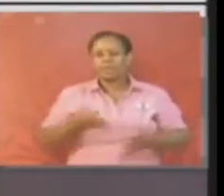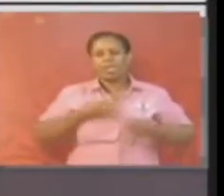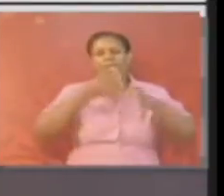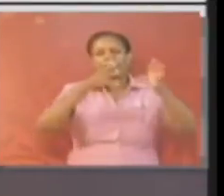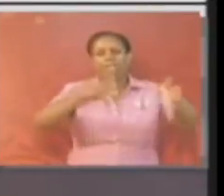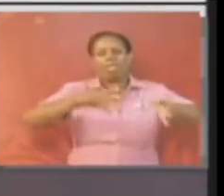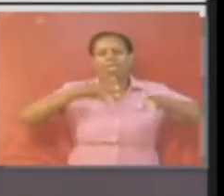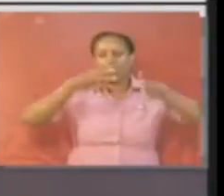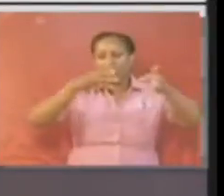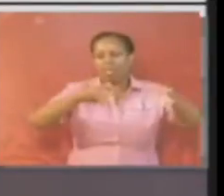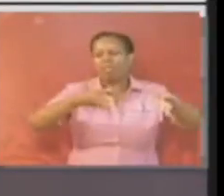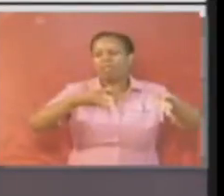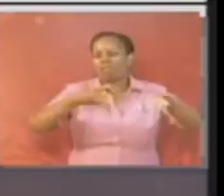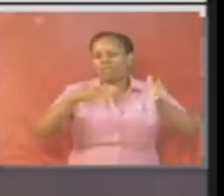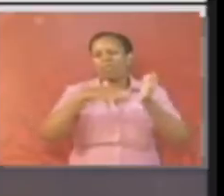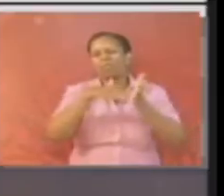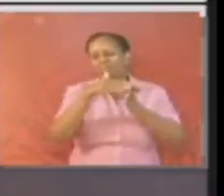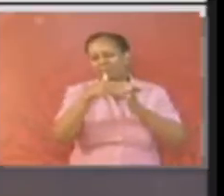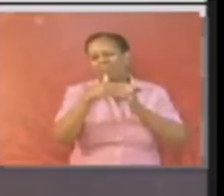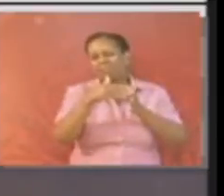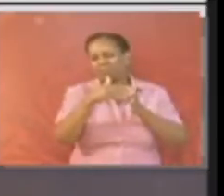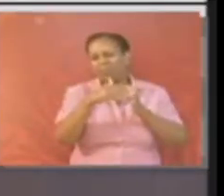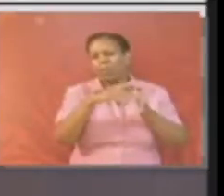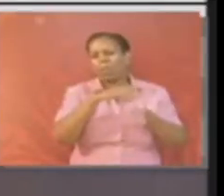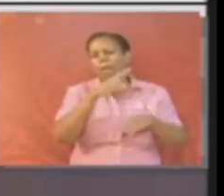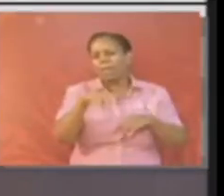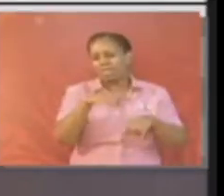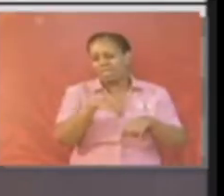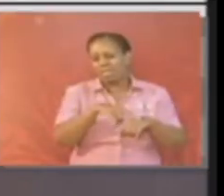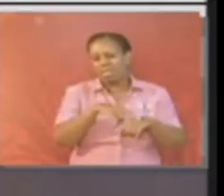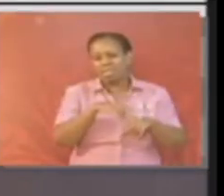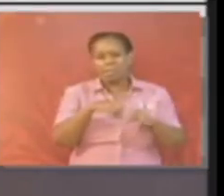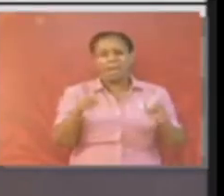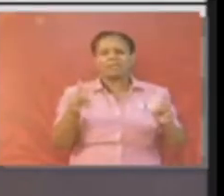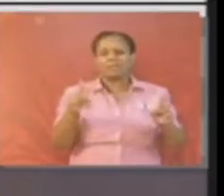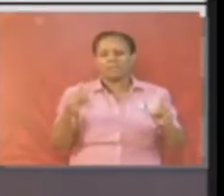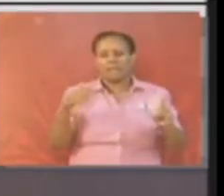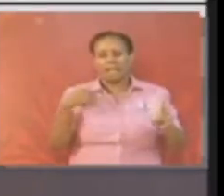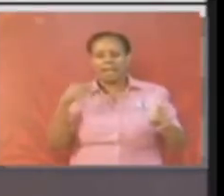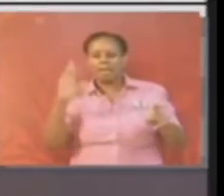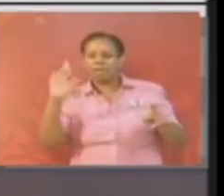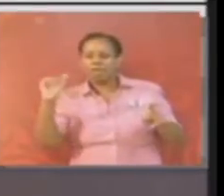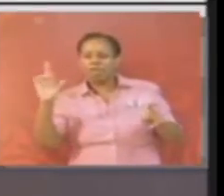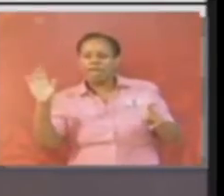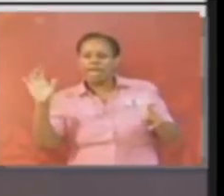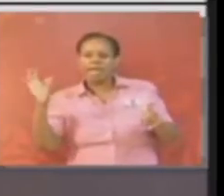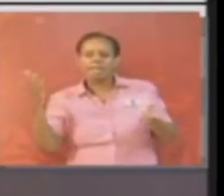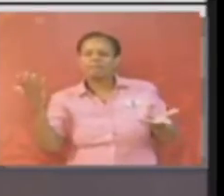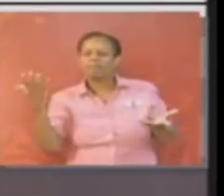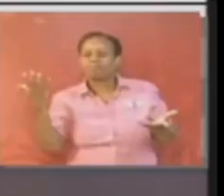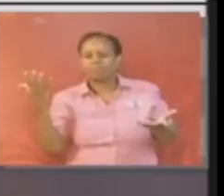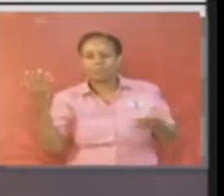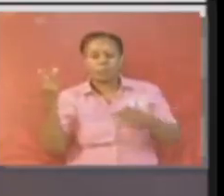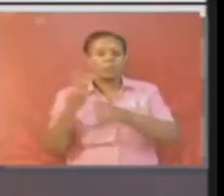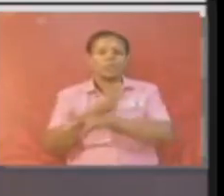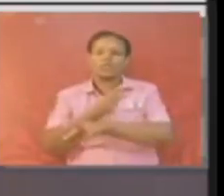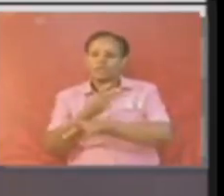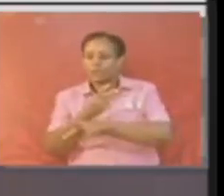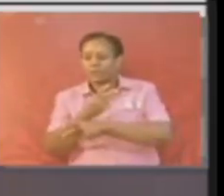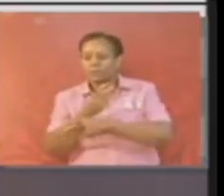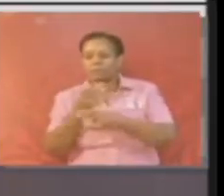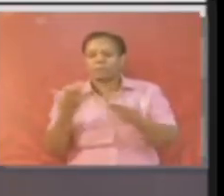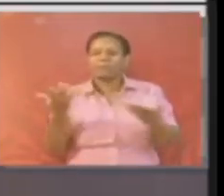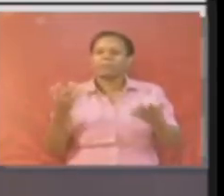child can have when they have ingested aspirin. But we have rare side effects that sound a lot more dramatic. So we can have a decrease